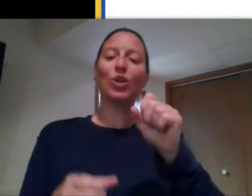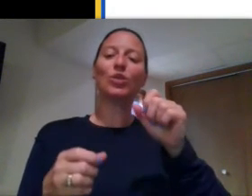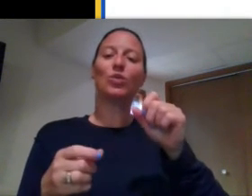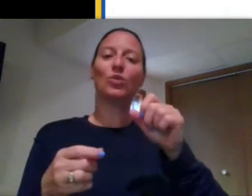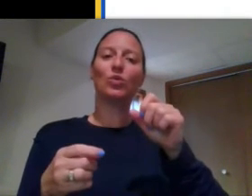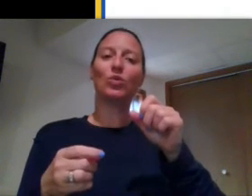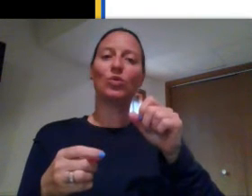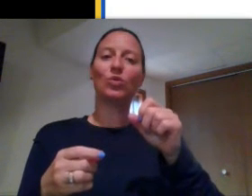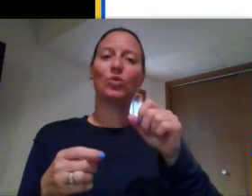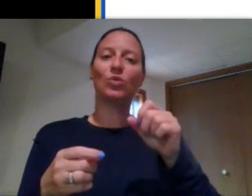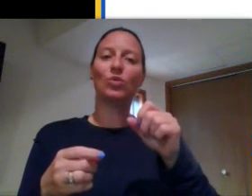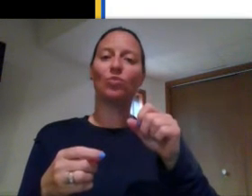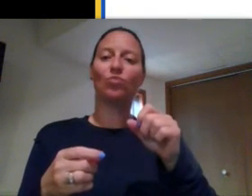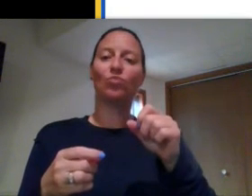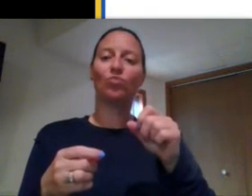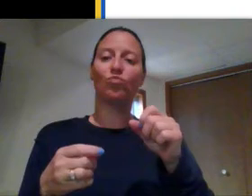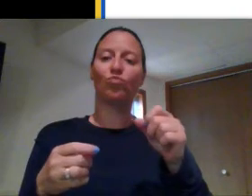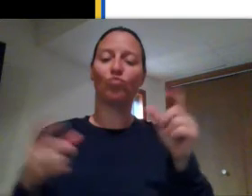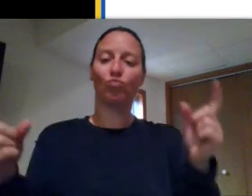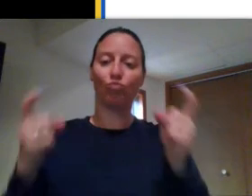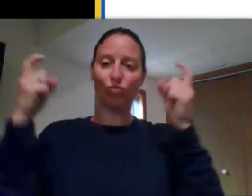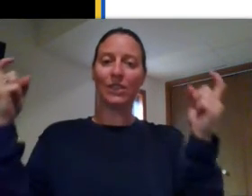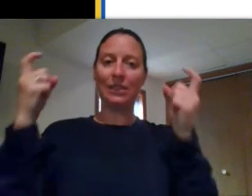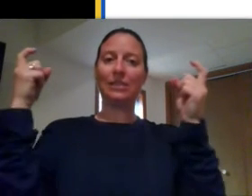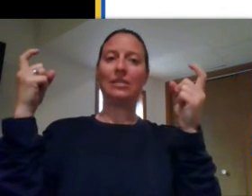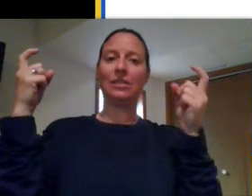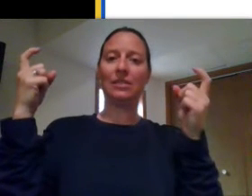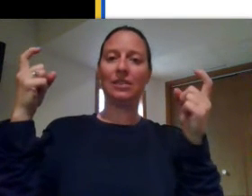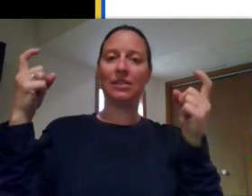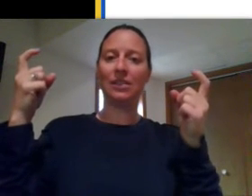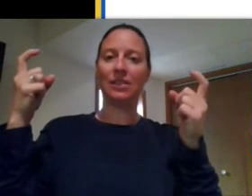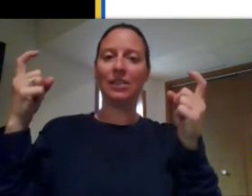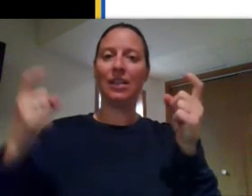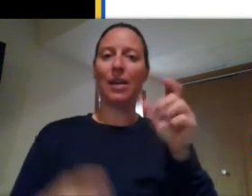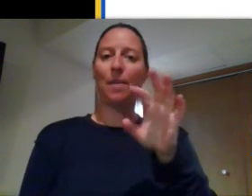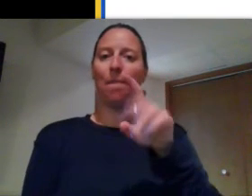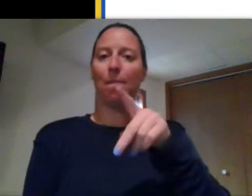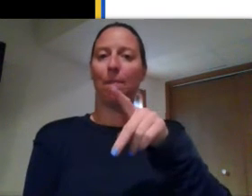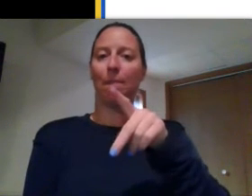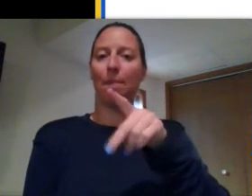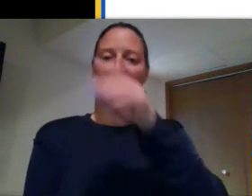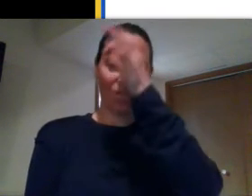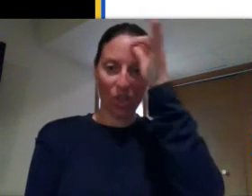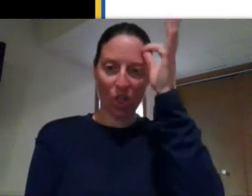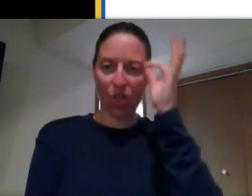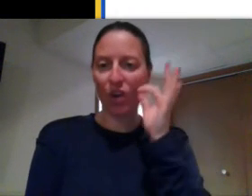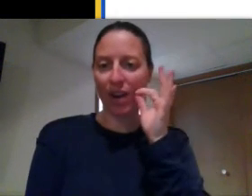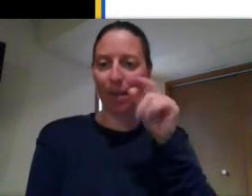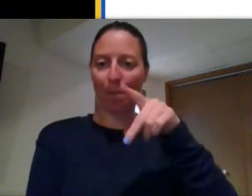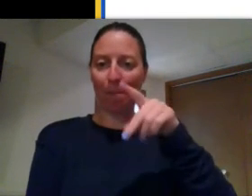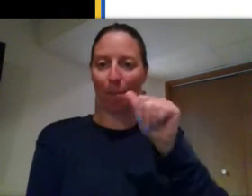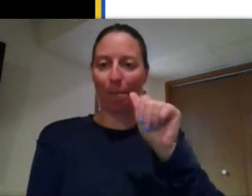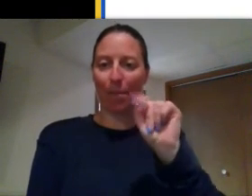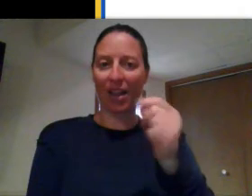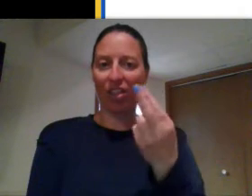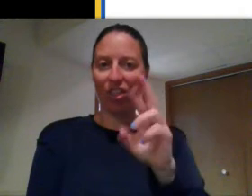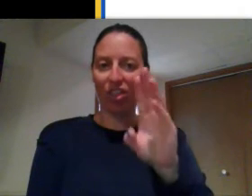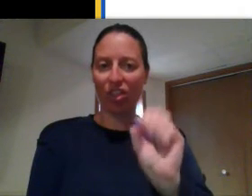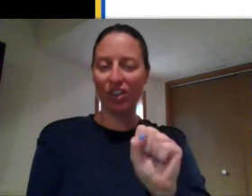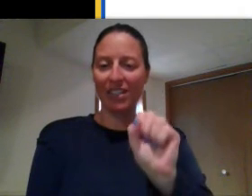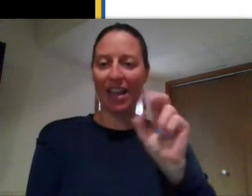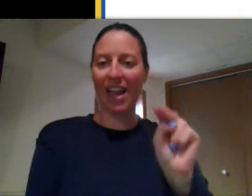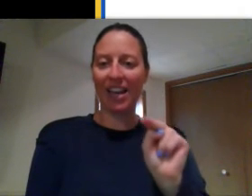last 20 games of the 2009 season. What's the most common number of goals